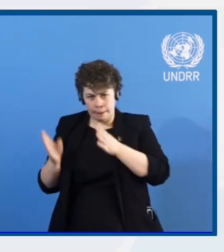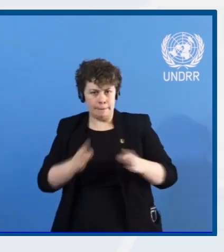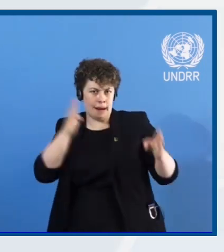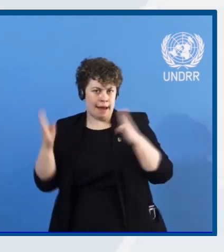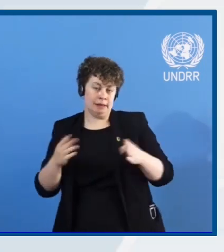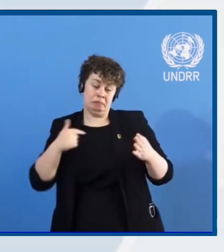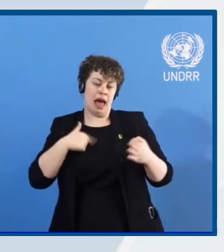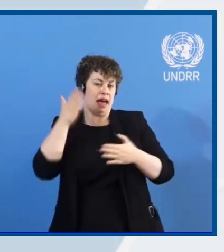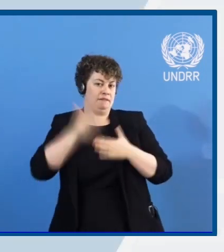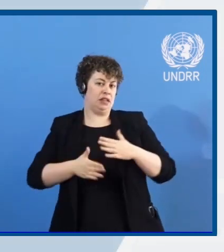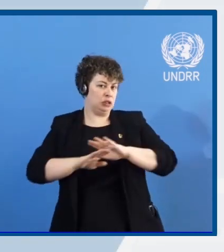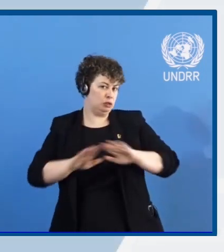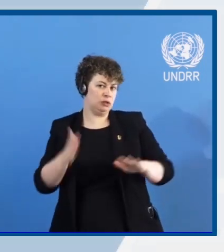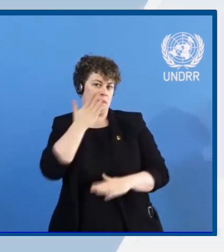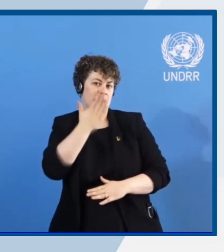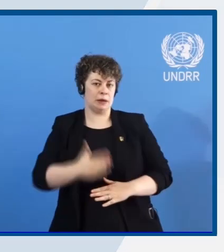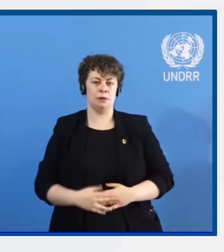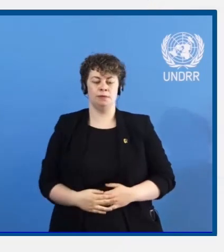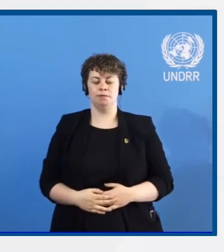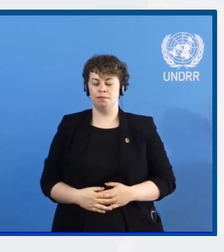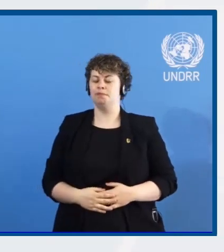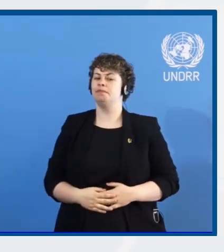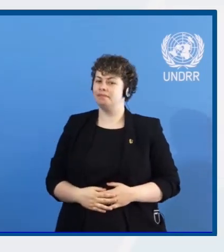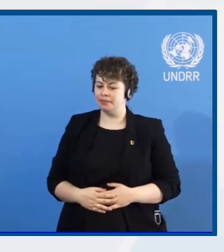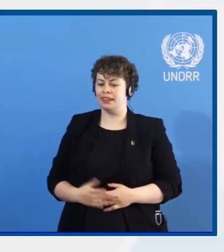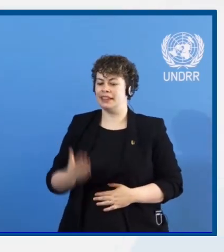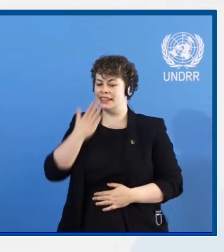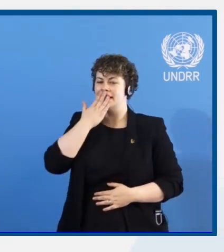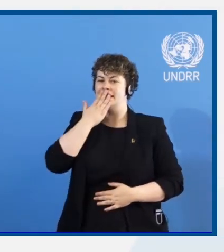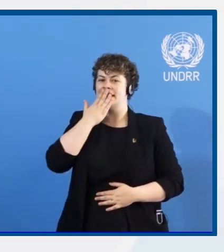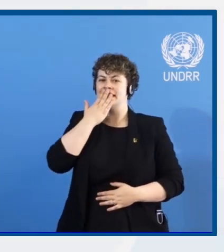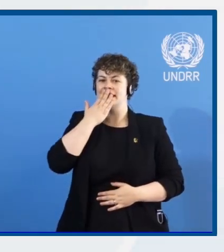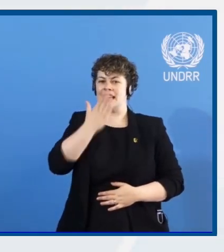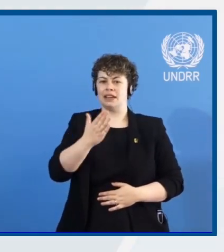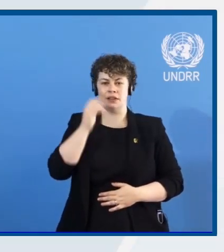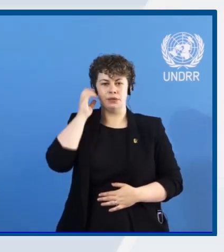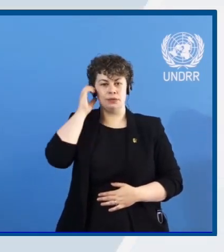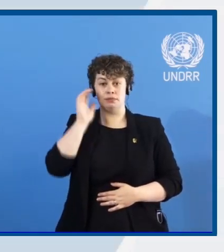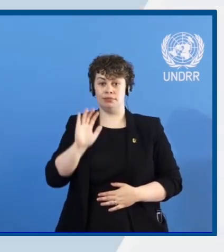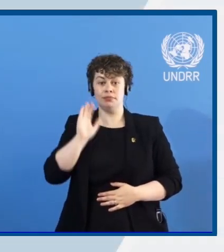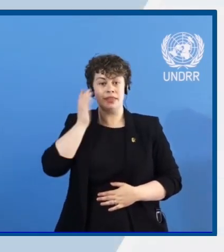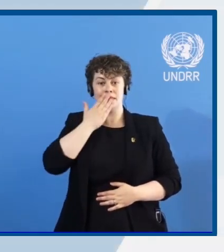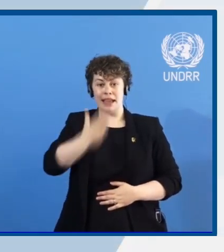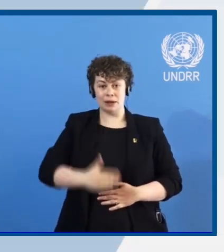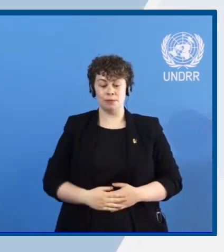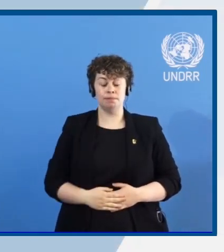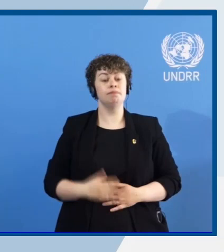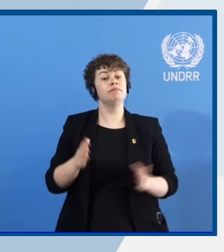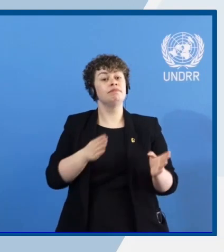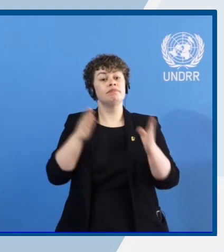Thank you very much. I would like to pose the same question to you, Elena. How do you